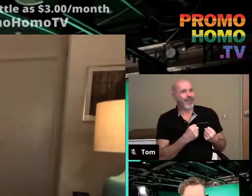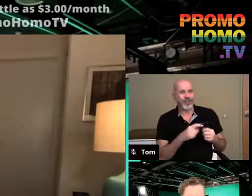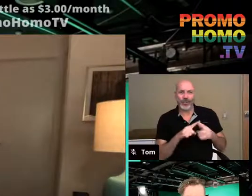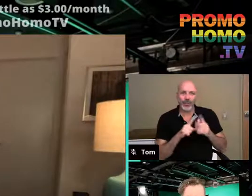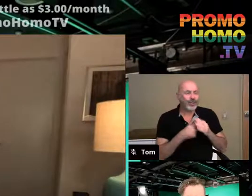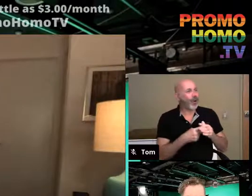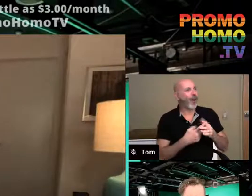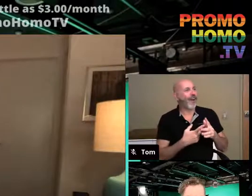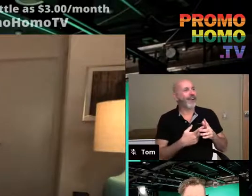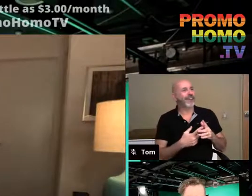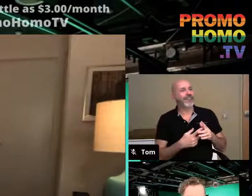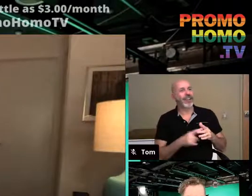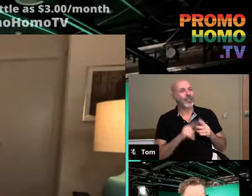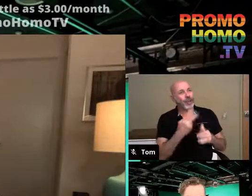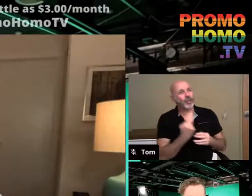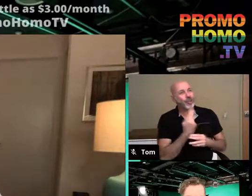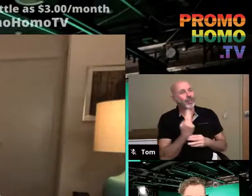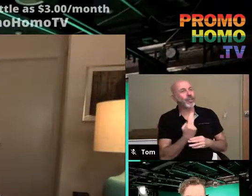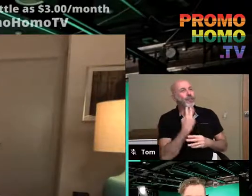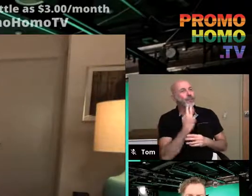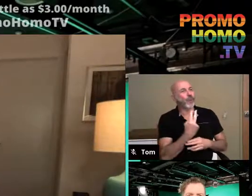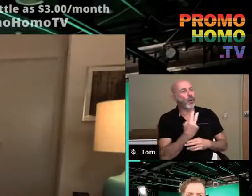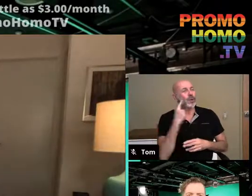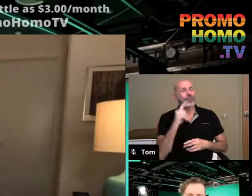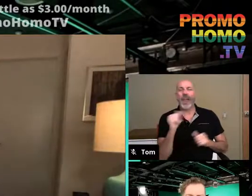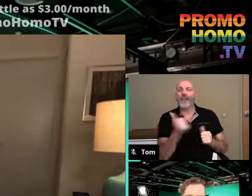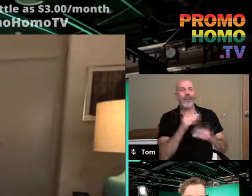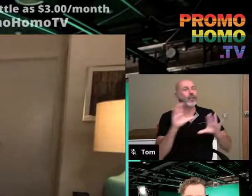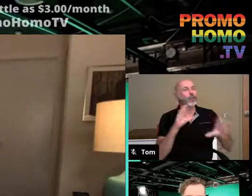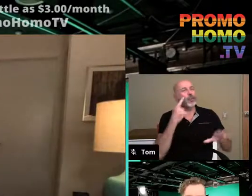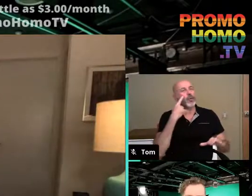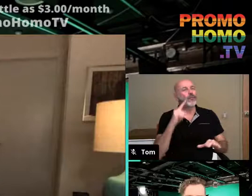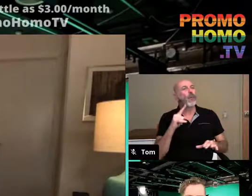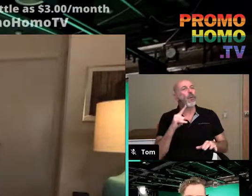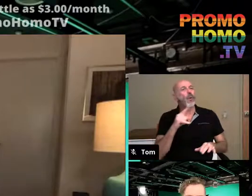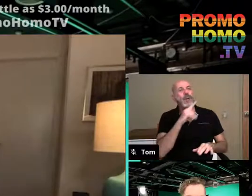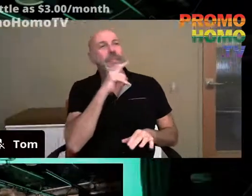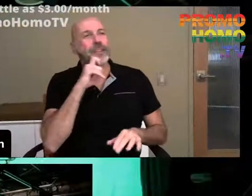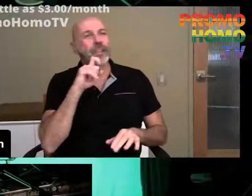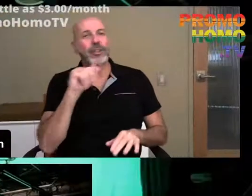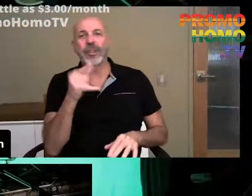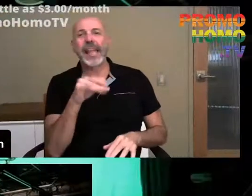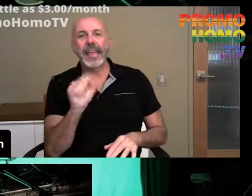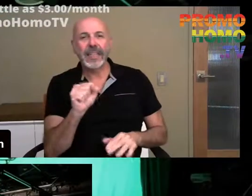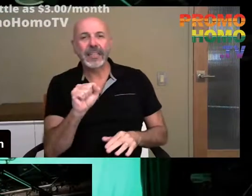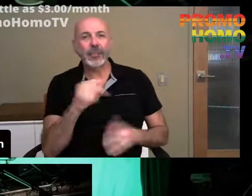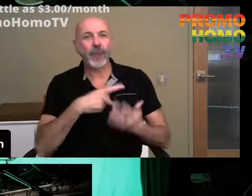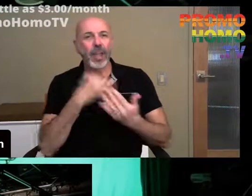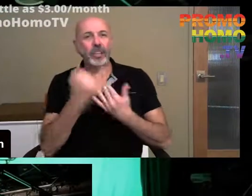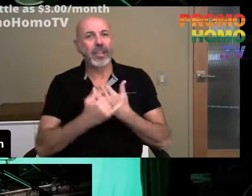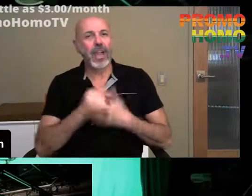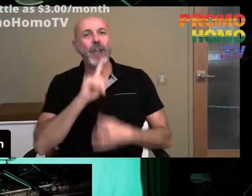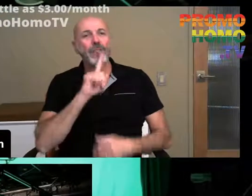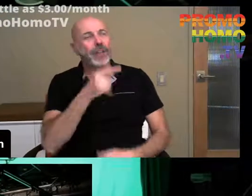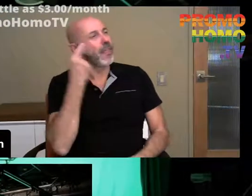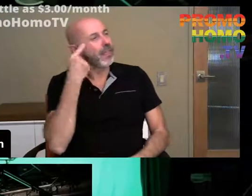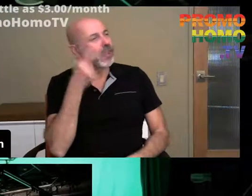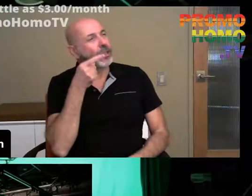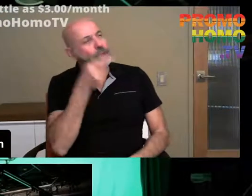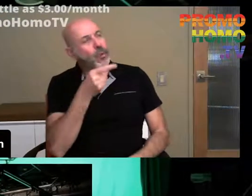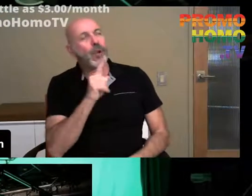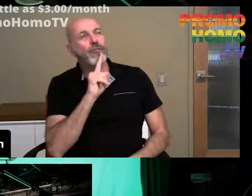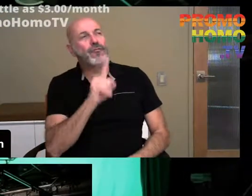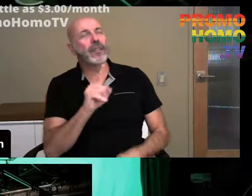voice for equality and for all that you do with the Desert AIDS project. I really think that you're